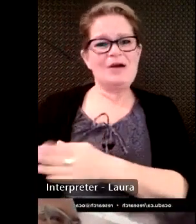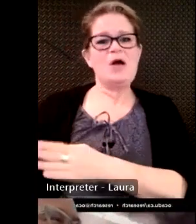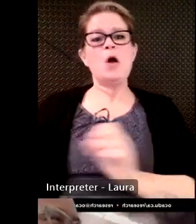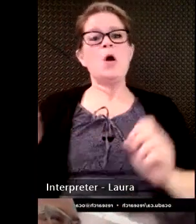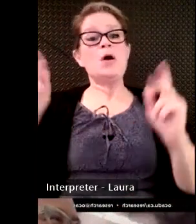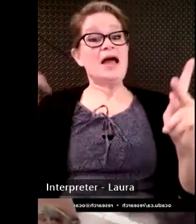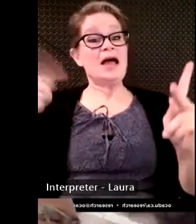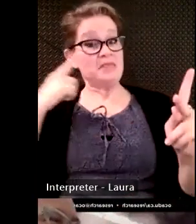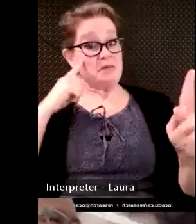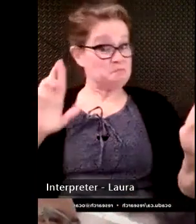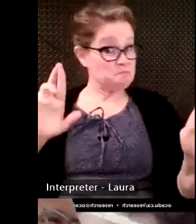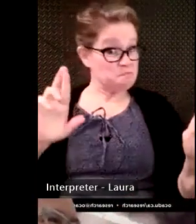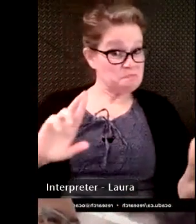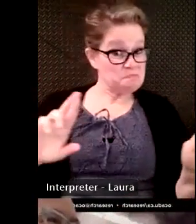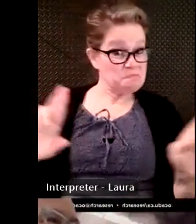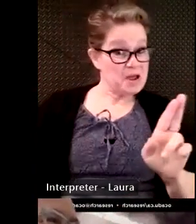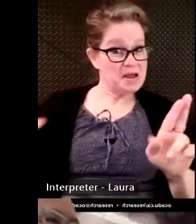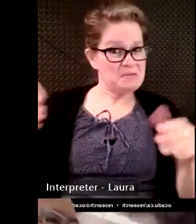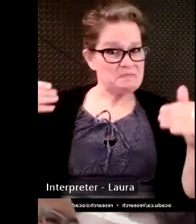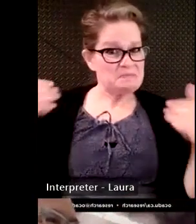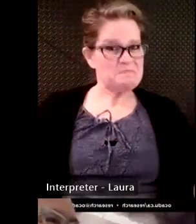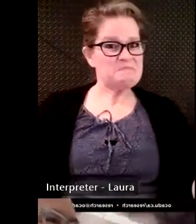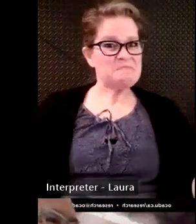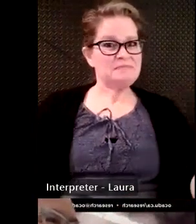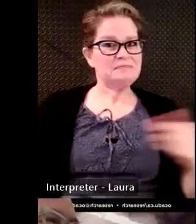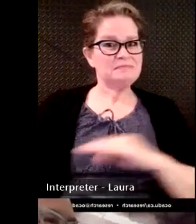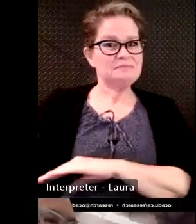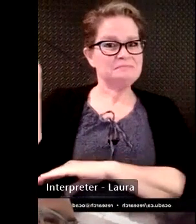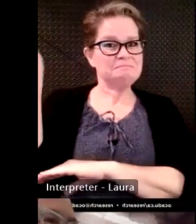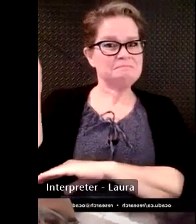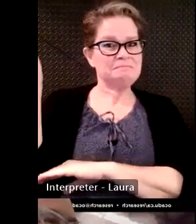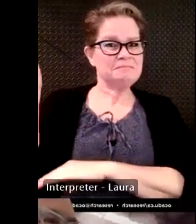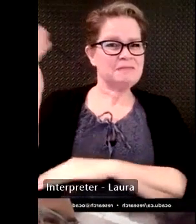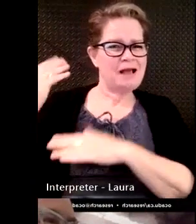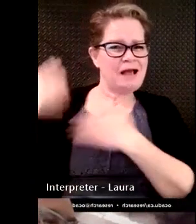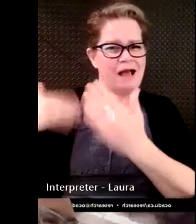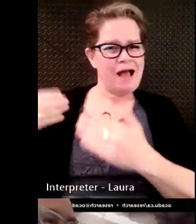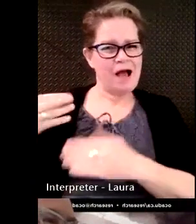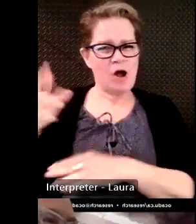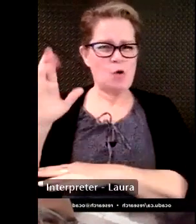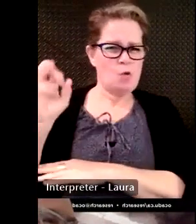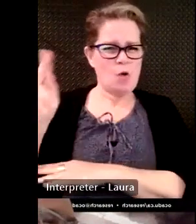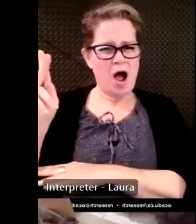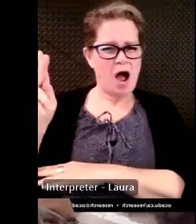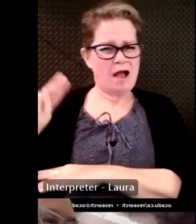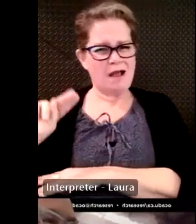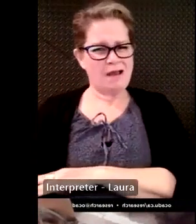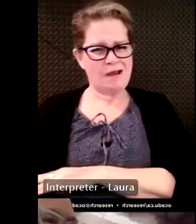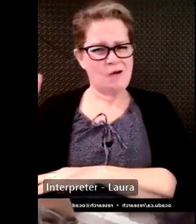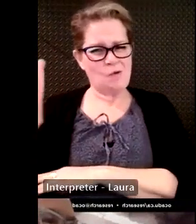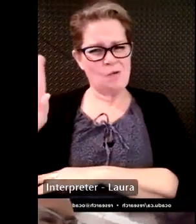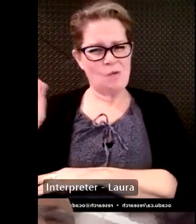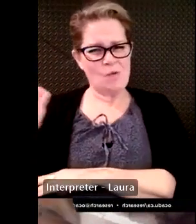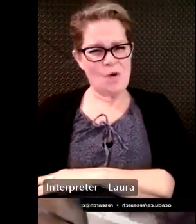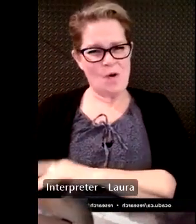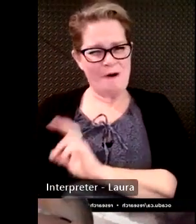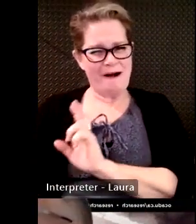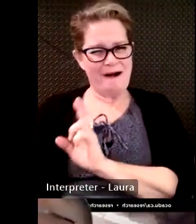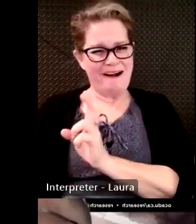Sorry, we're just trying to get tech working so that people on Teams can see everything that's going on to make sure the interpreter is pinned,